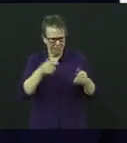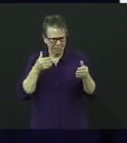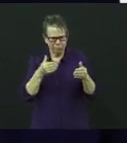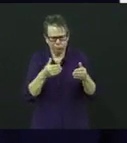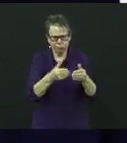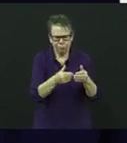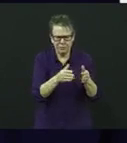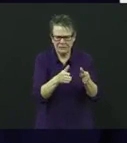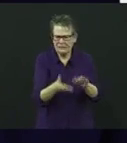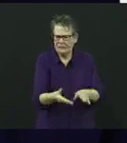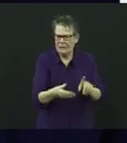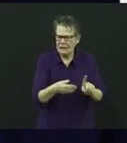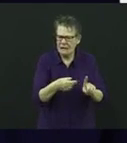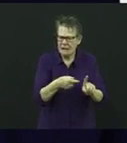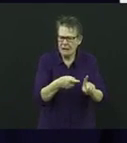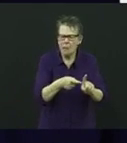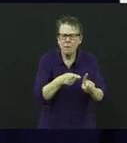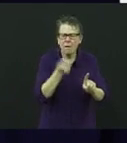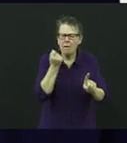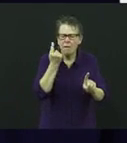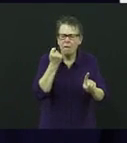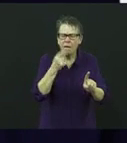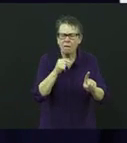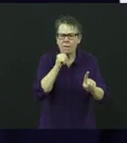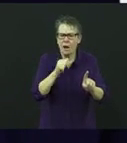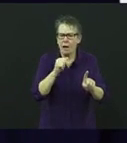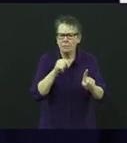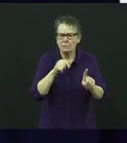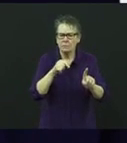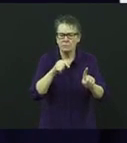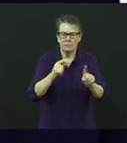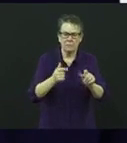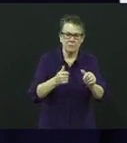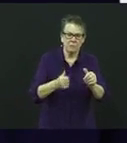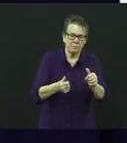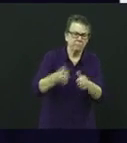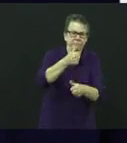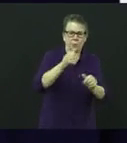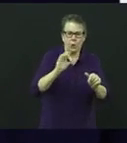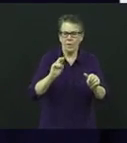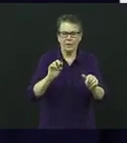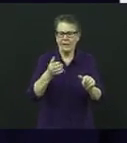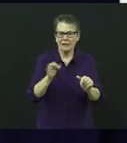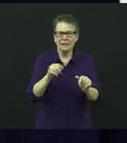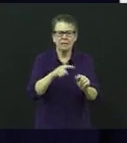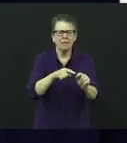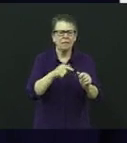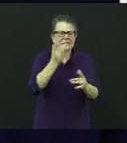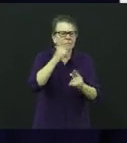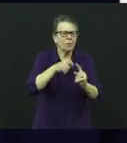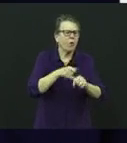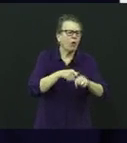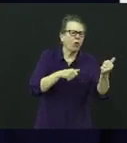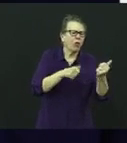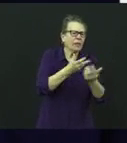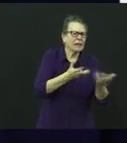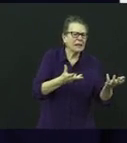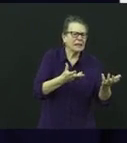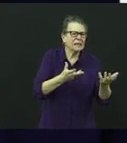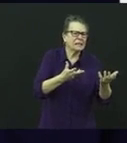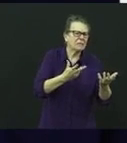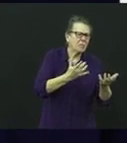chronic obstructive lung disease, natural causes, and they could be COVID-19. They will not be tested for